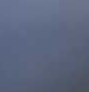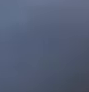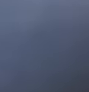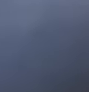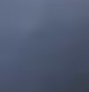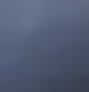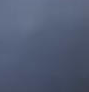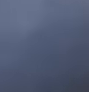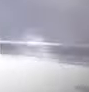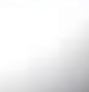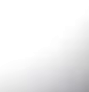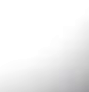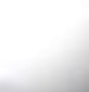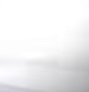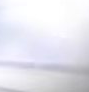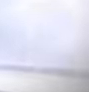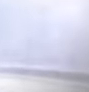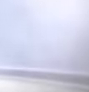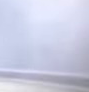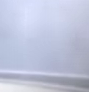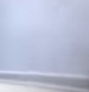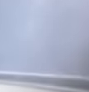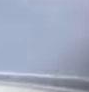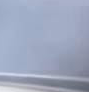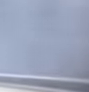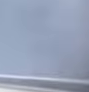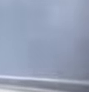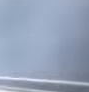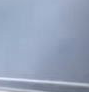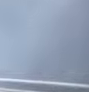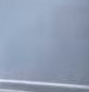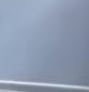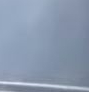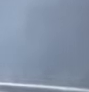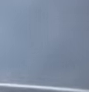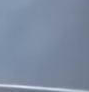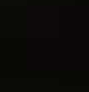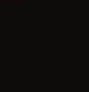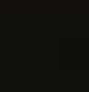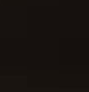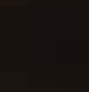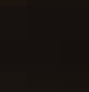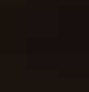Vodi, habari. Vodi, vodi, andanga.